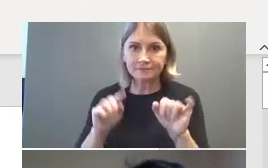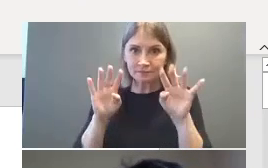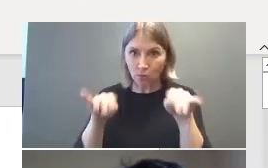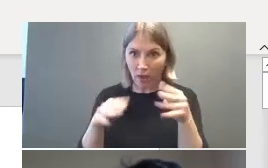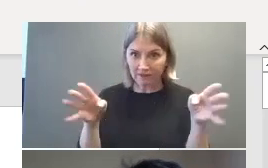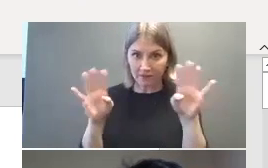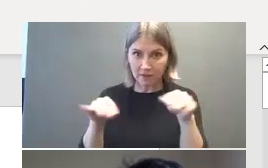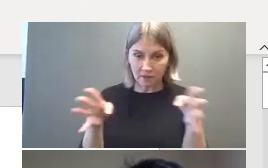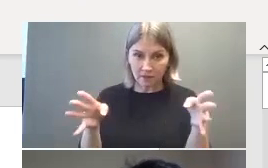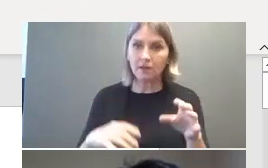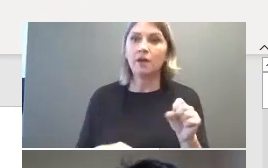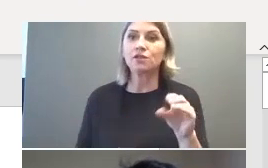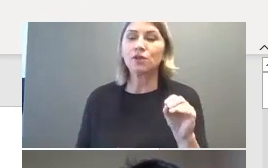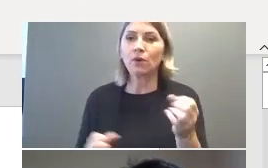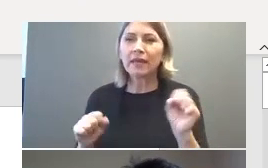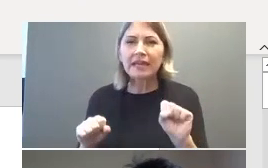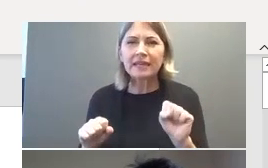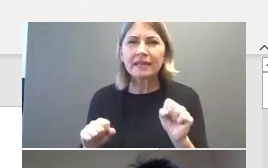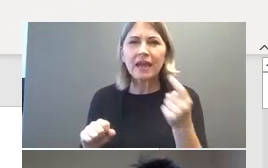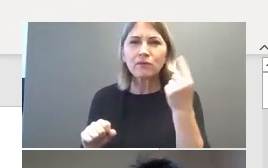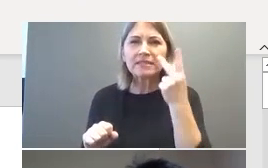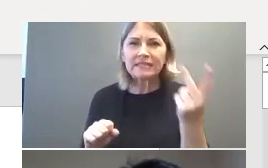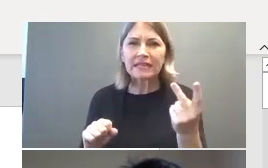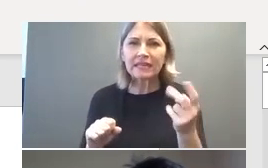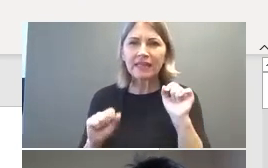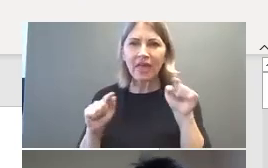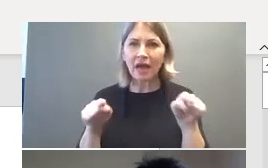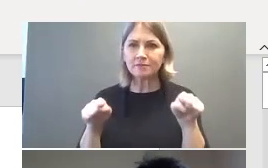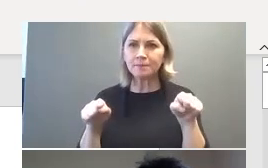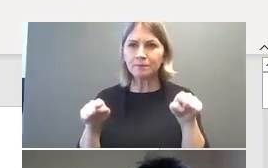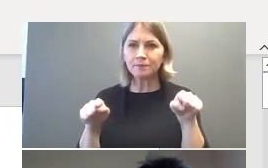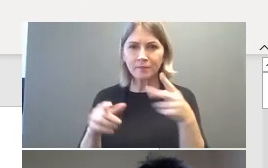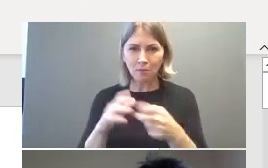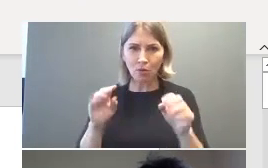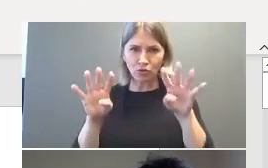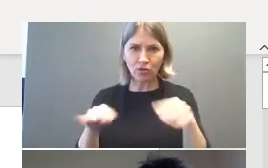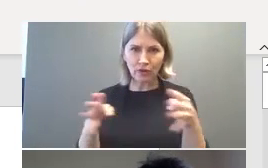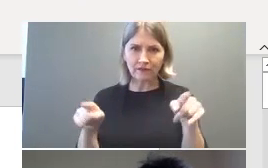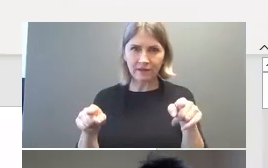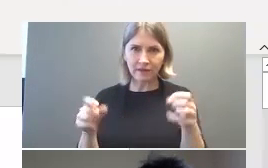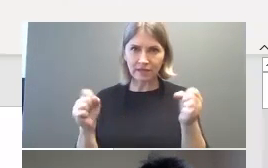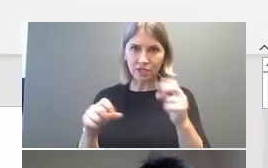right? And can everyone see the entirety of the slide?